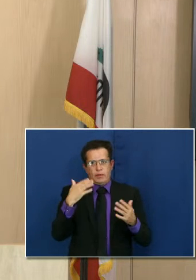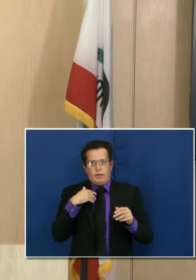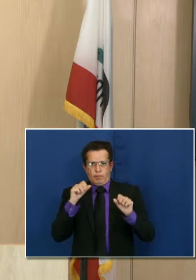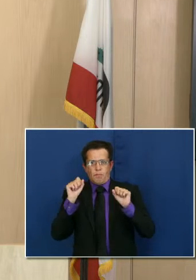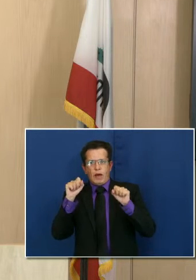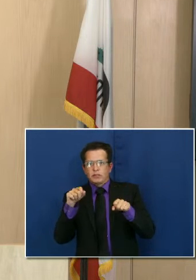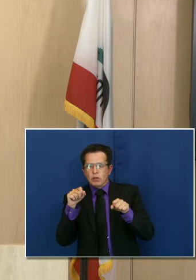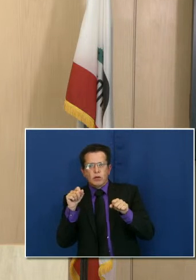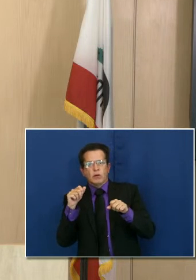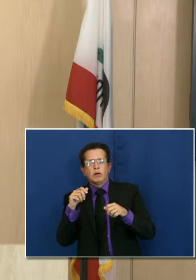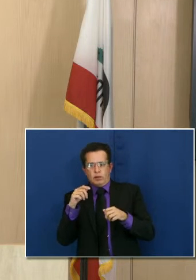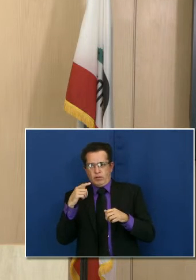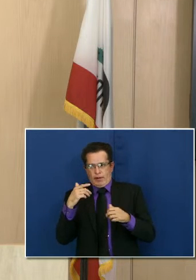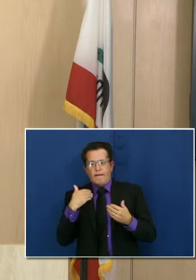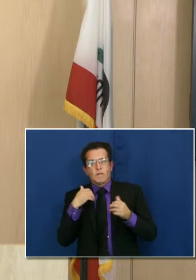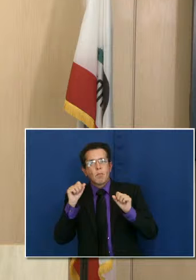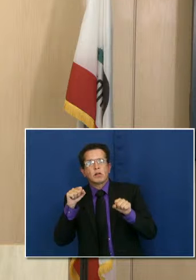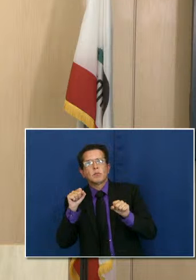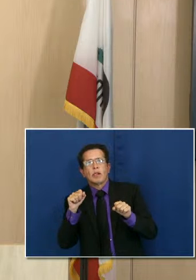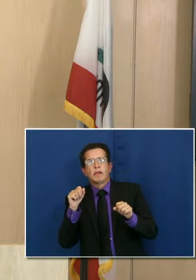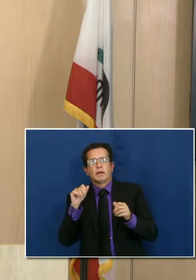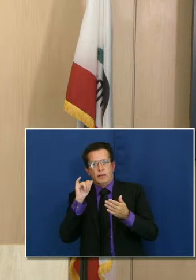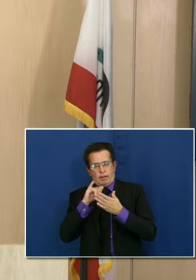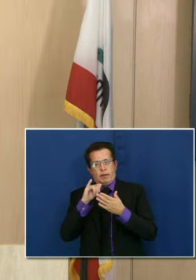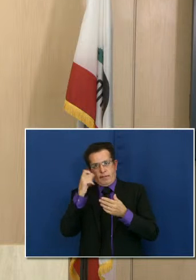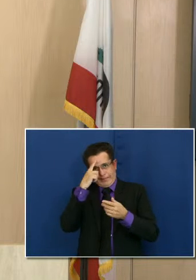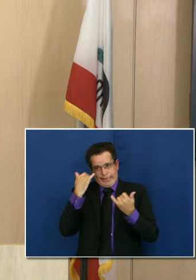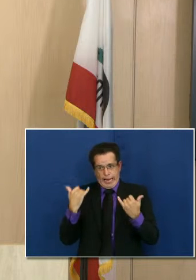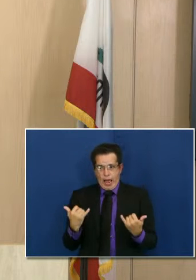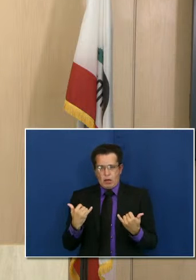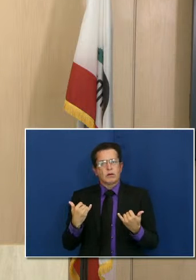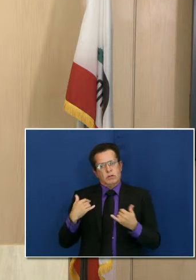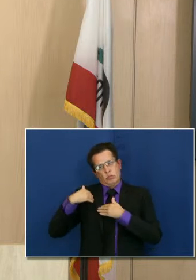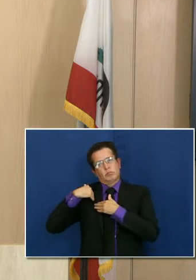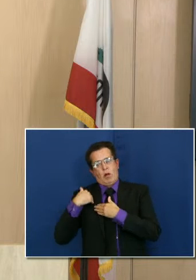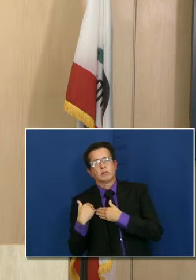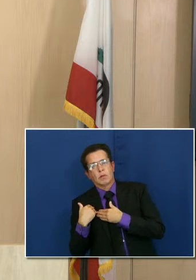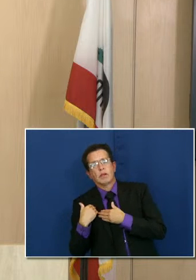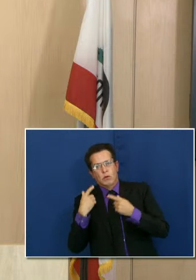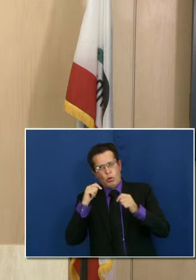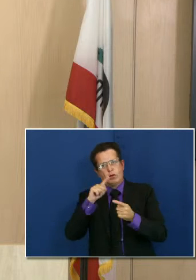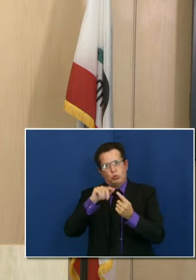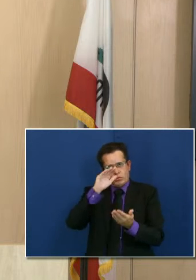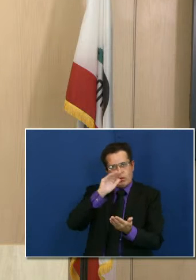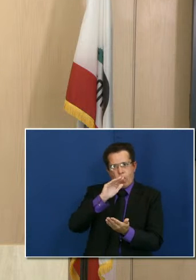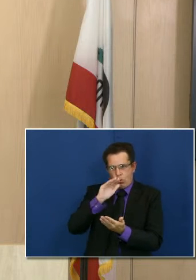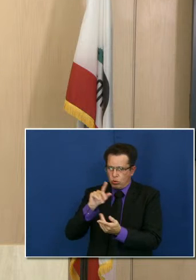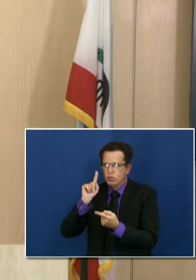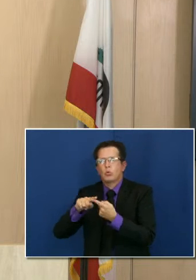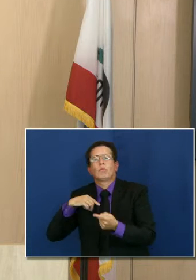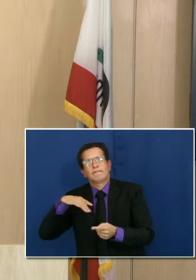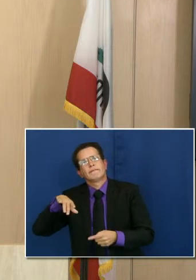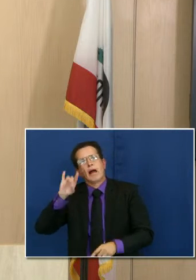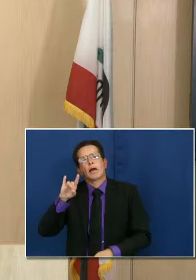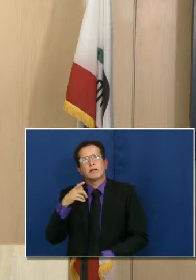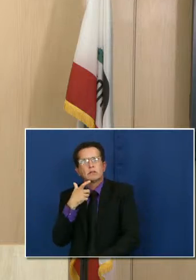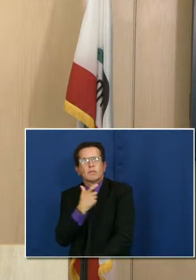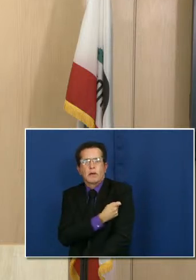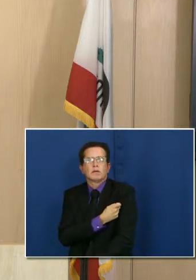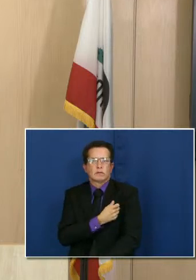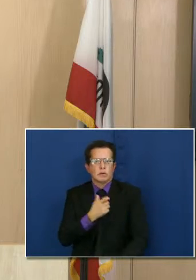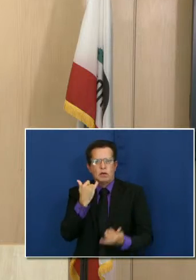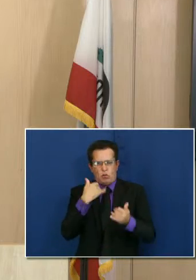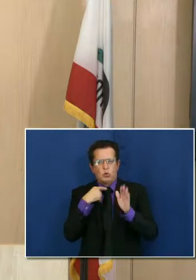a vaccine distract us from the very real obligation we have today to come together and slow the spread. With that, let's jump into our numbers